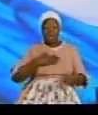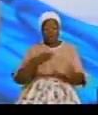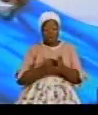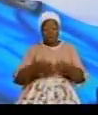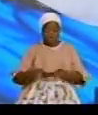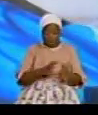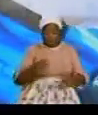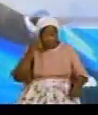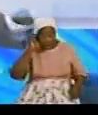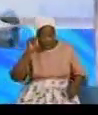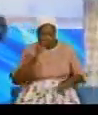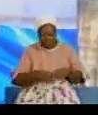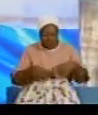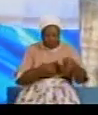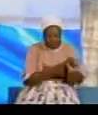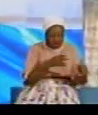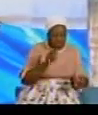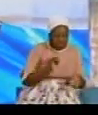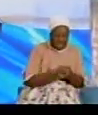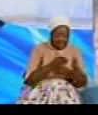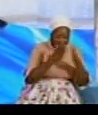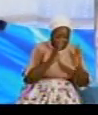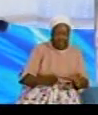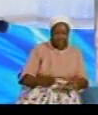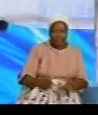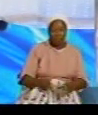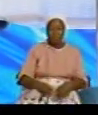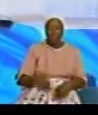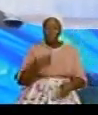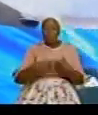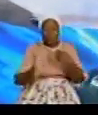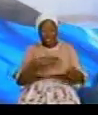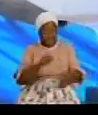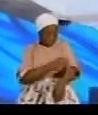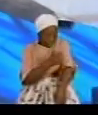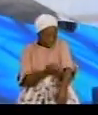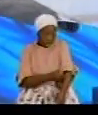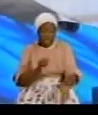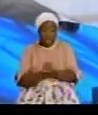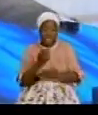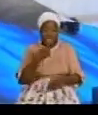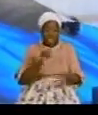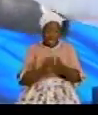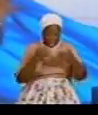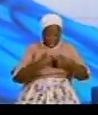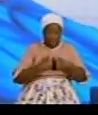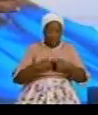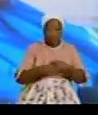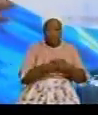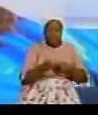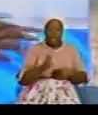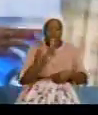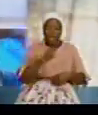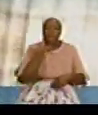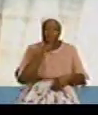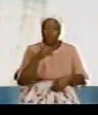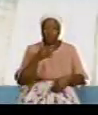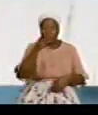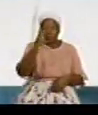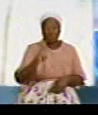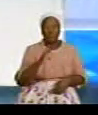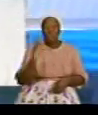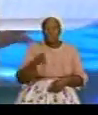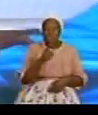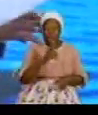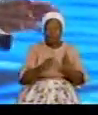they claim, they are not of God. They are the Pharisees that tell you to do things and to